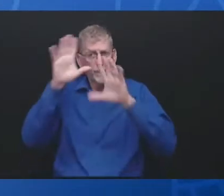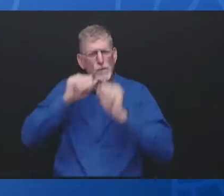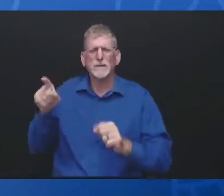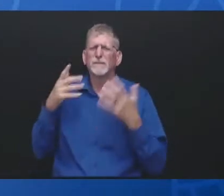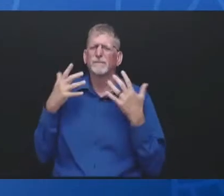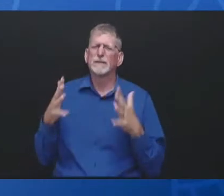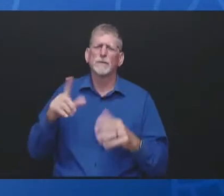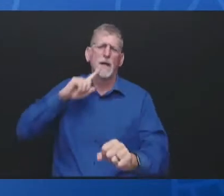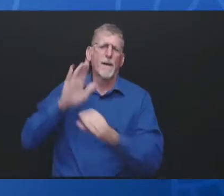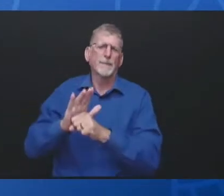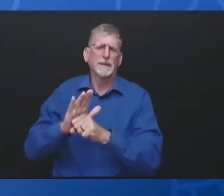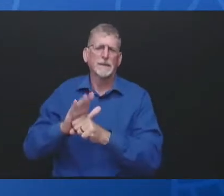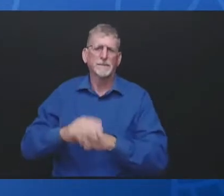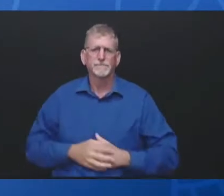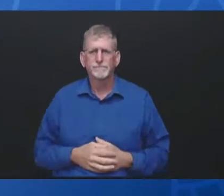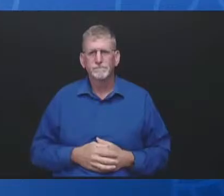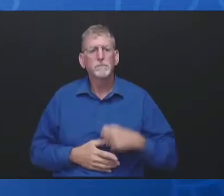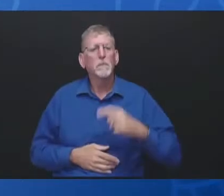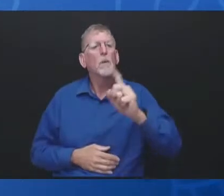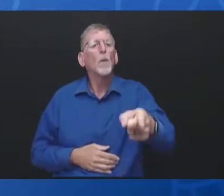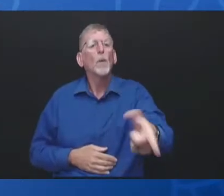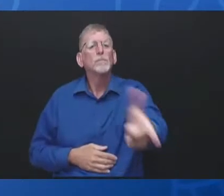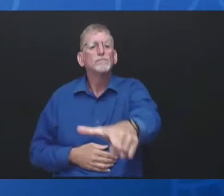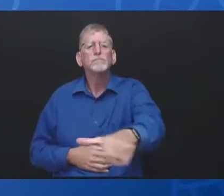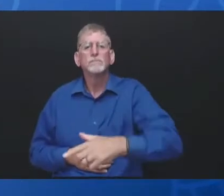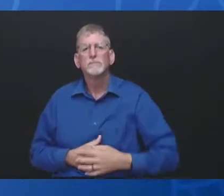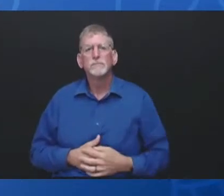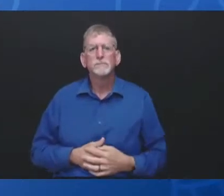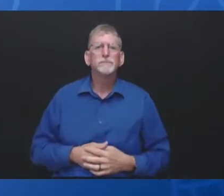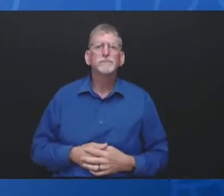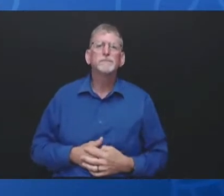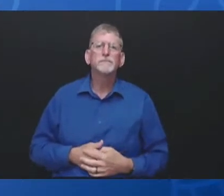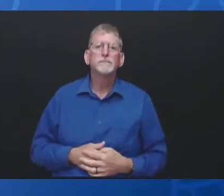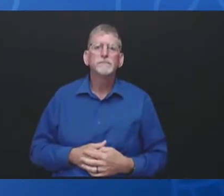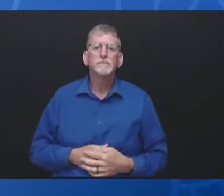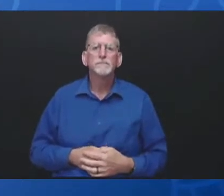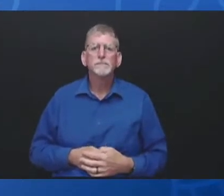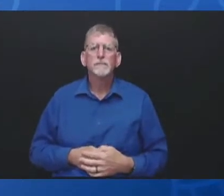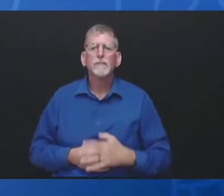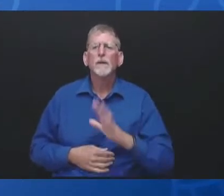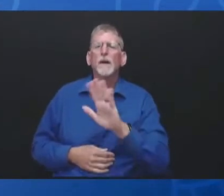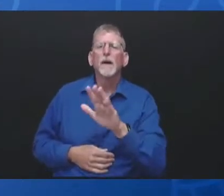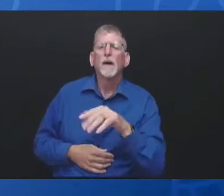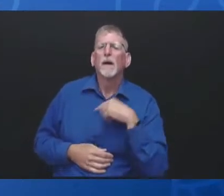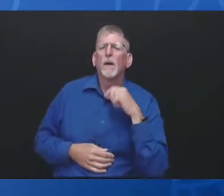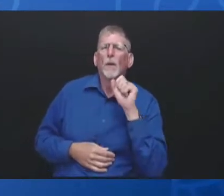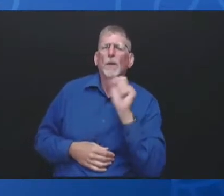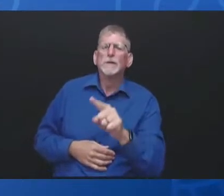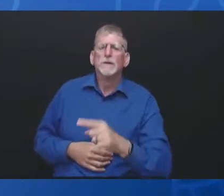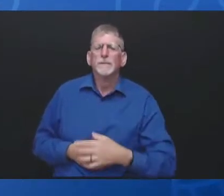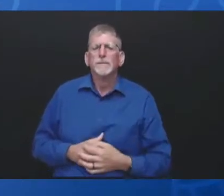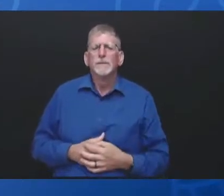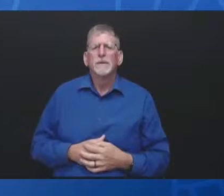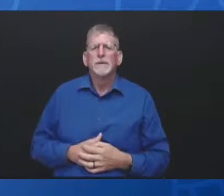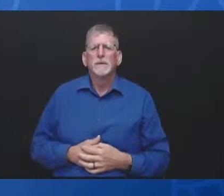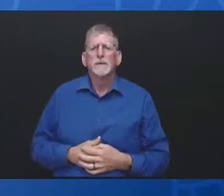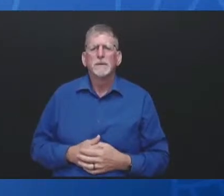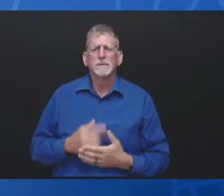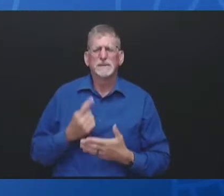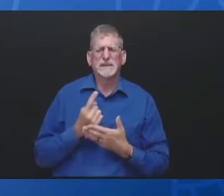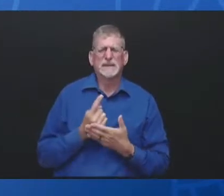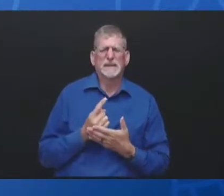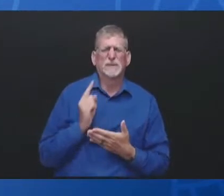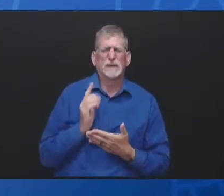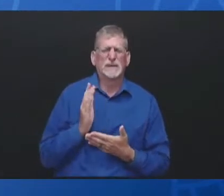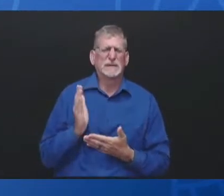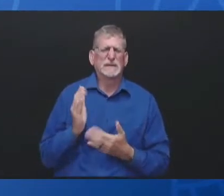Eric, go ahead, please. Thank you, Tammy, for the question. I wanted to ask you, the end of last week we reported, and you began... And you're Bloomberg,